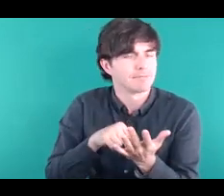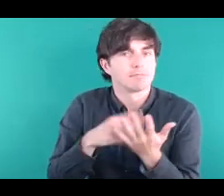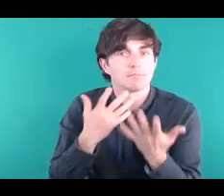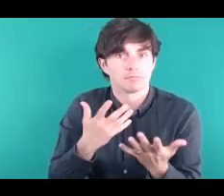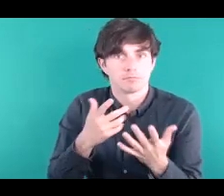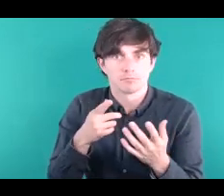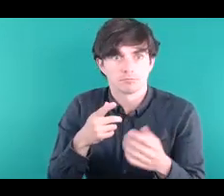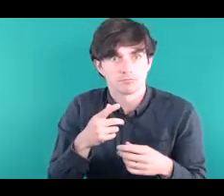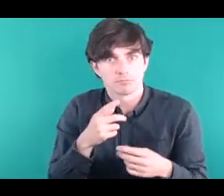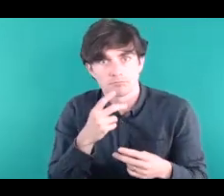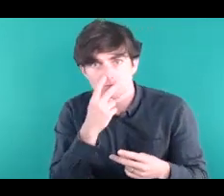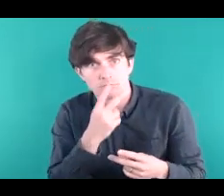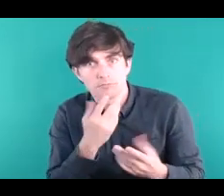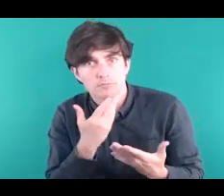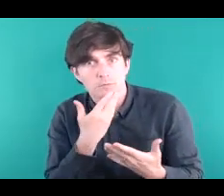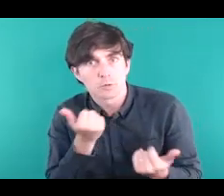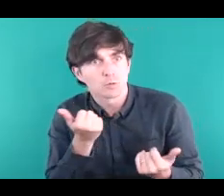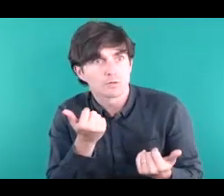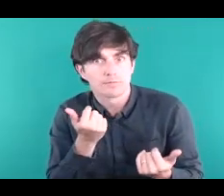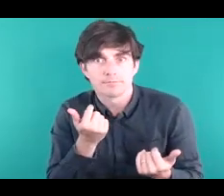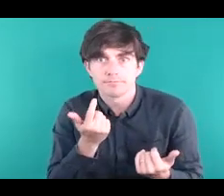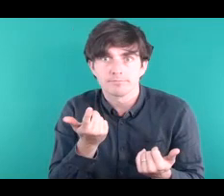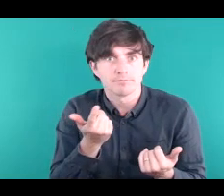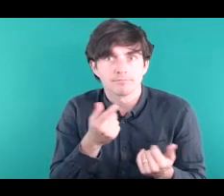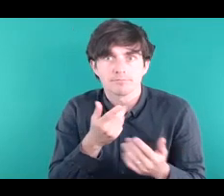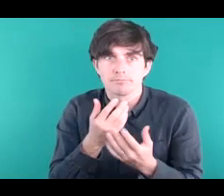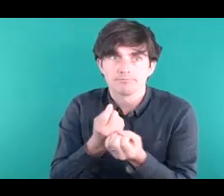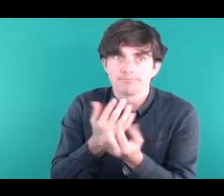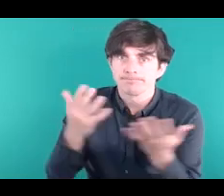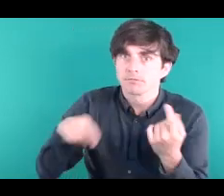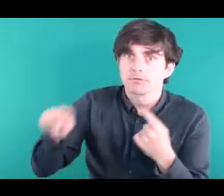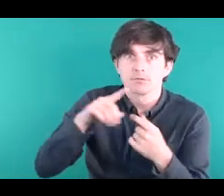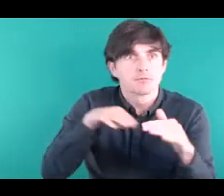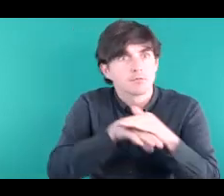majority scheme of social protection in our country.